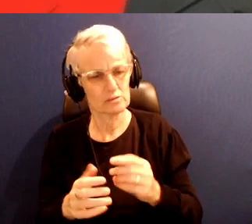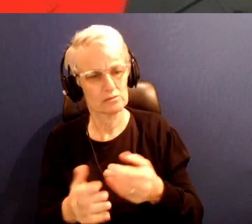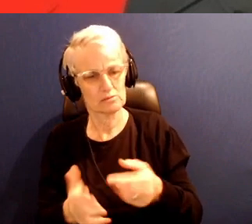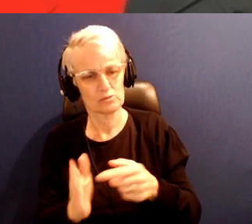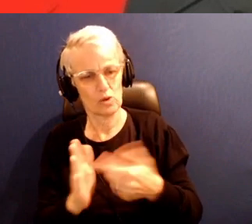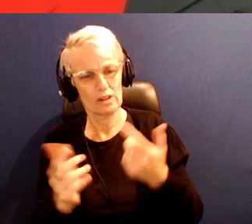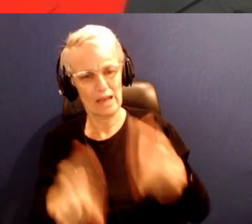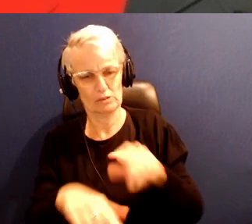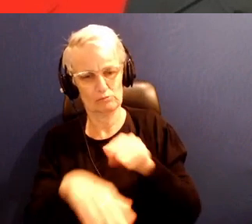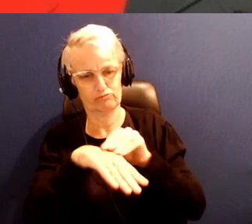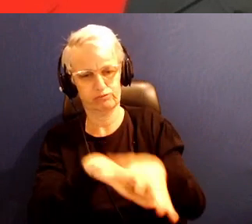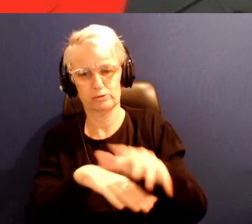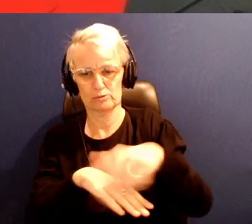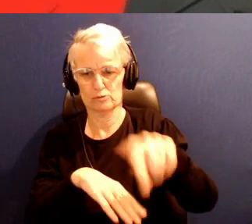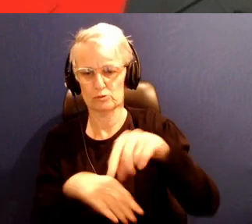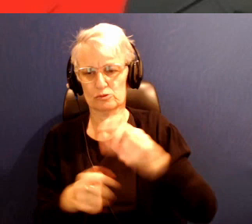transformative experience.